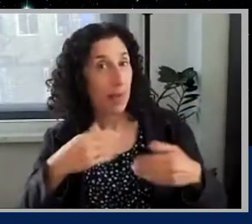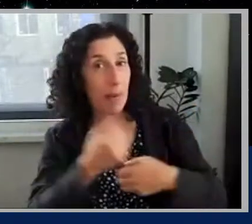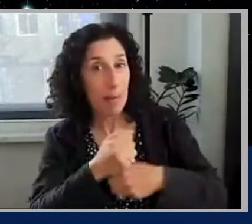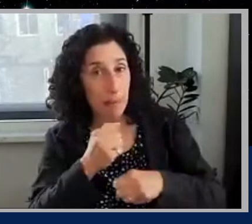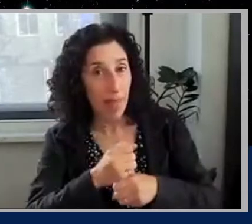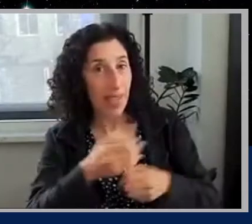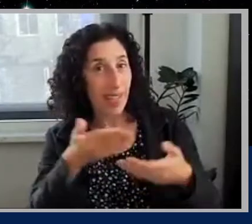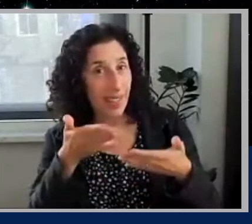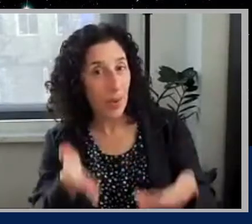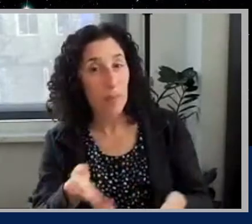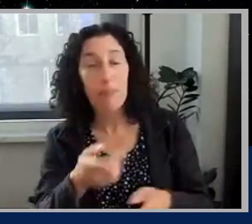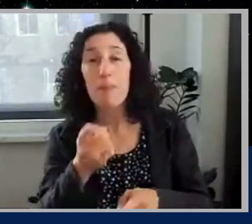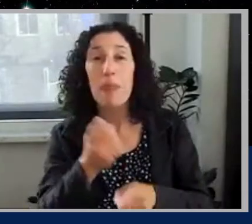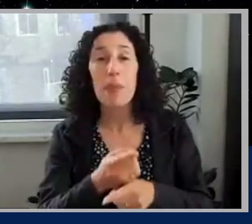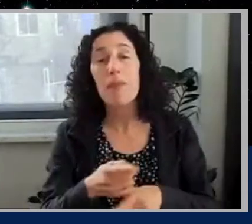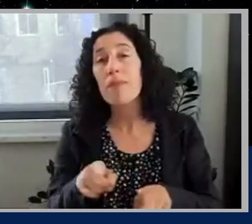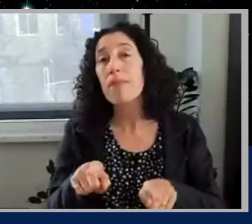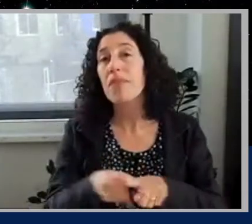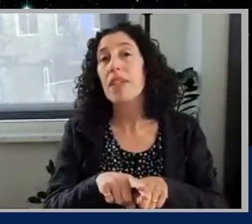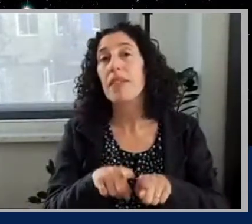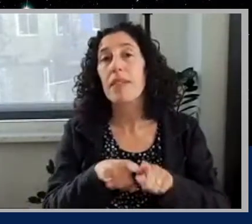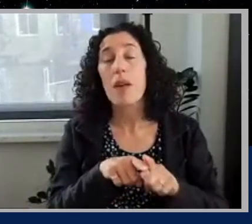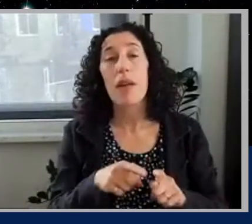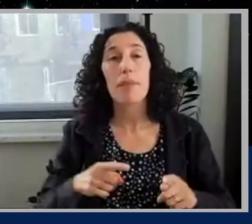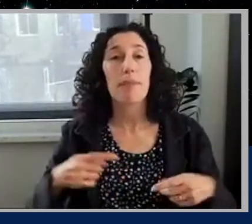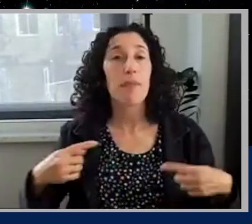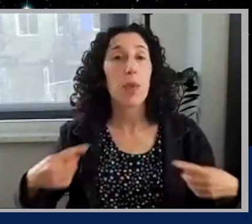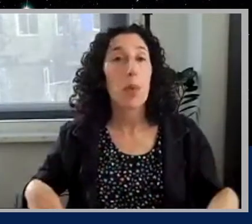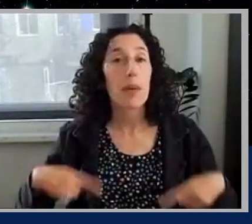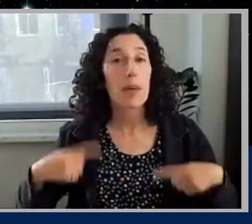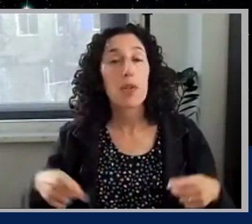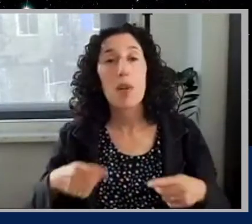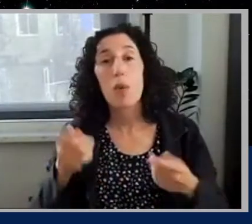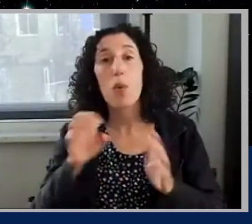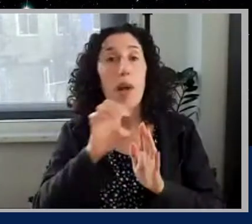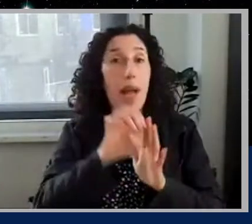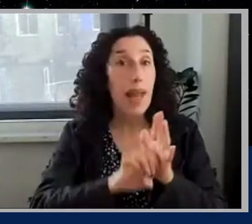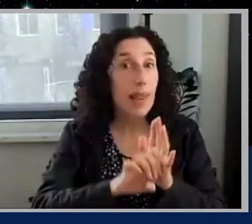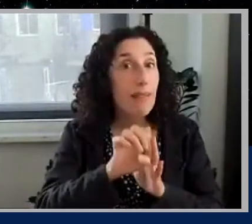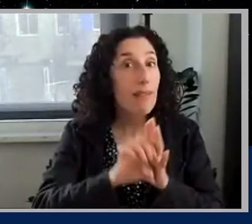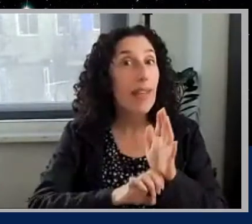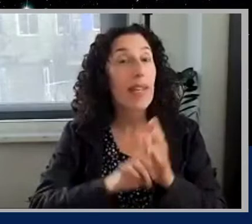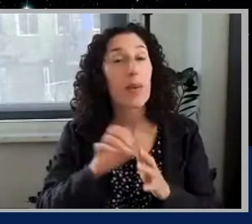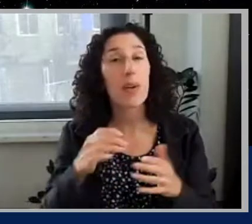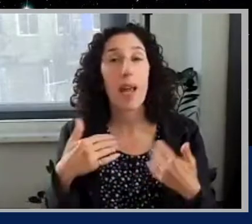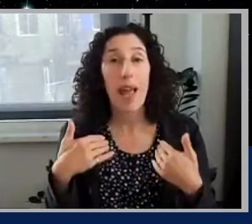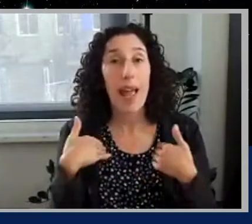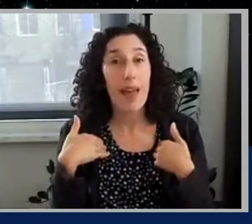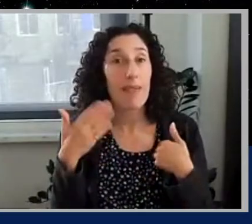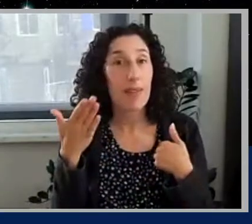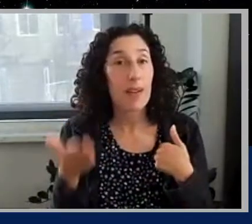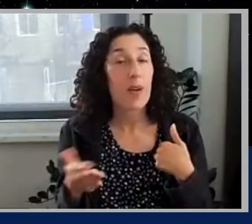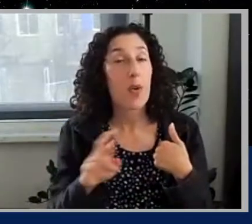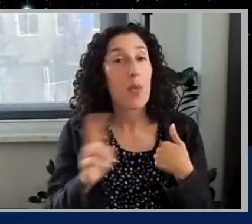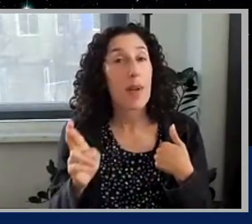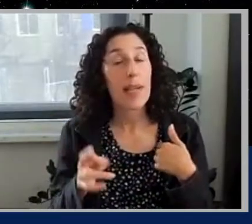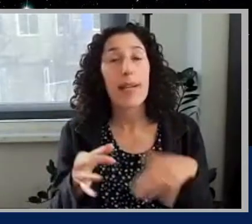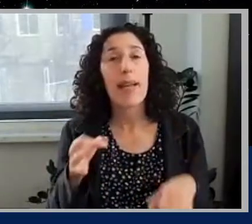effect when you have hybrid meetings that are easier for parents with young kids, for example,